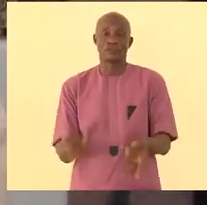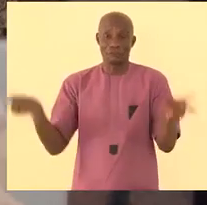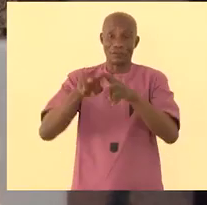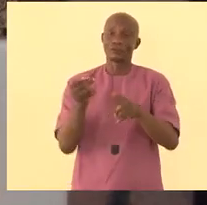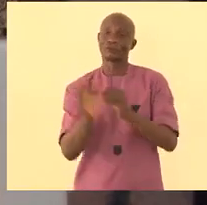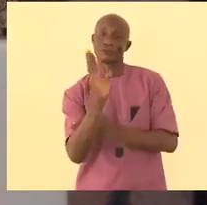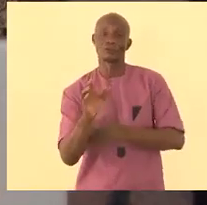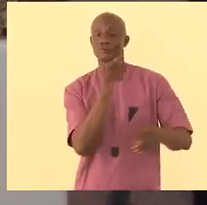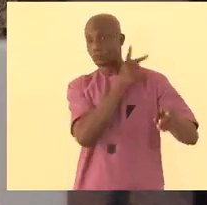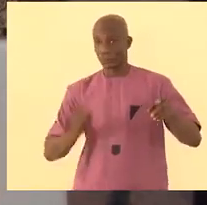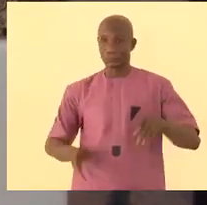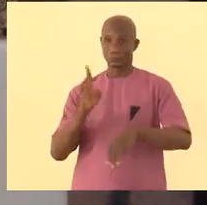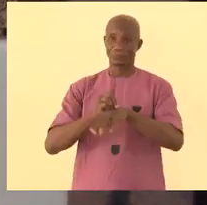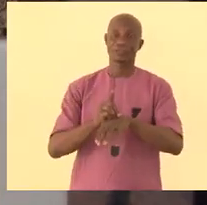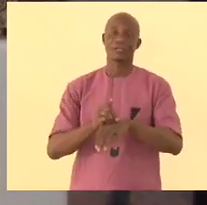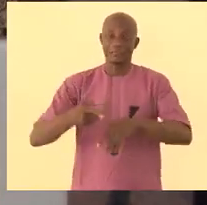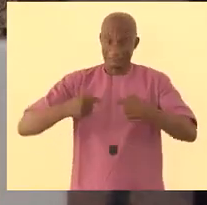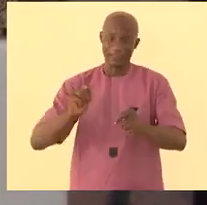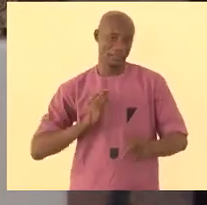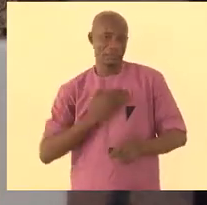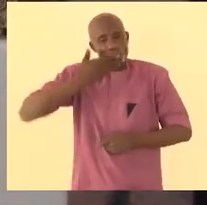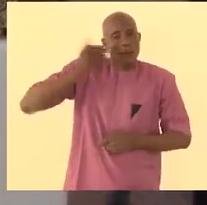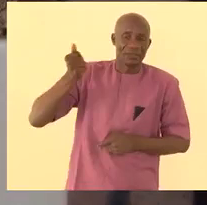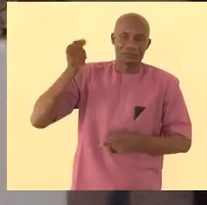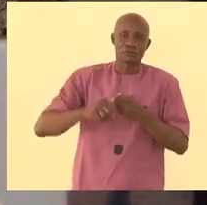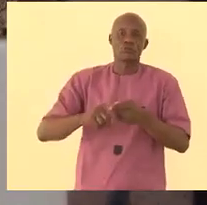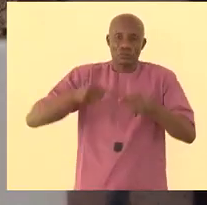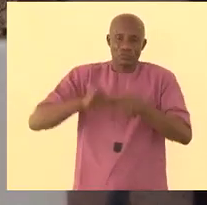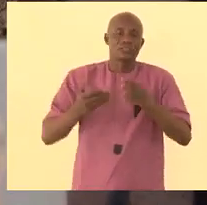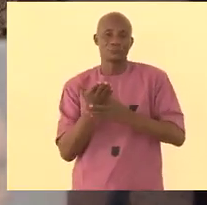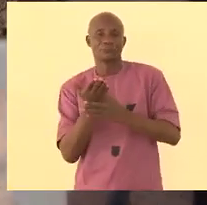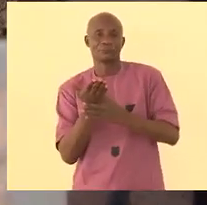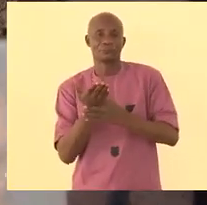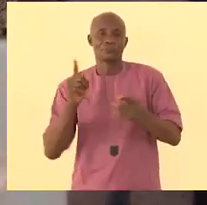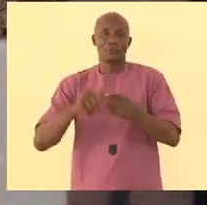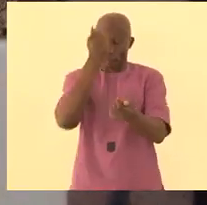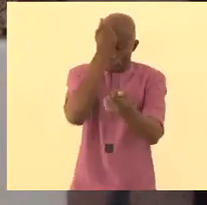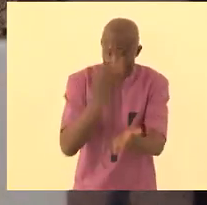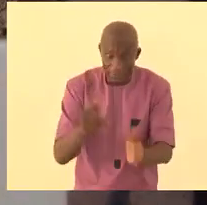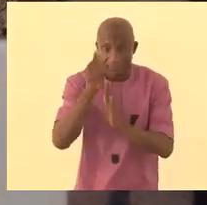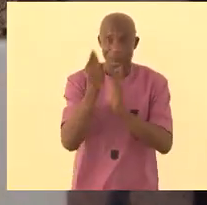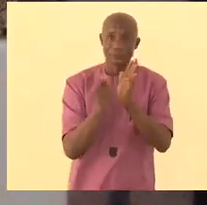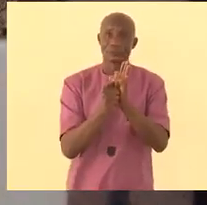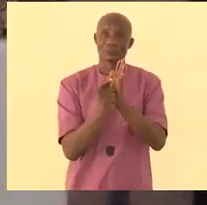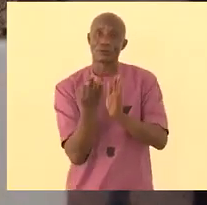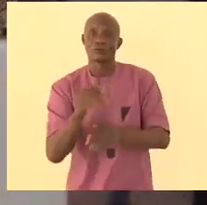values of God's kingdom, as much as trying our best to stay true to obeying the laws of this kingdom